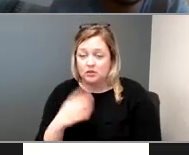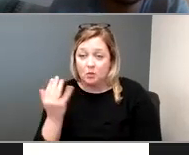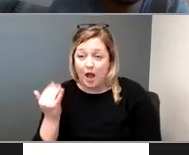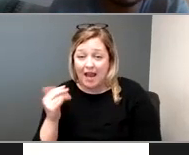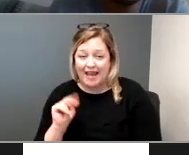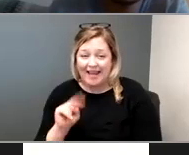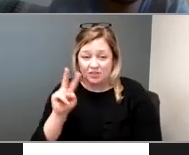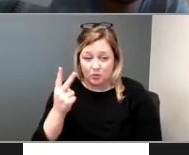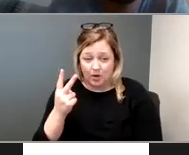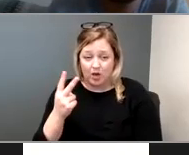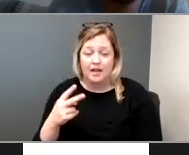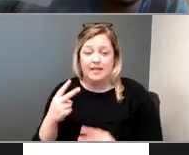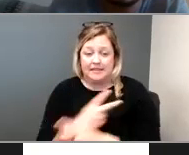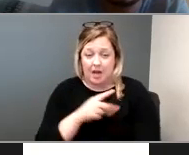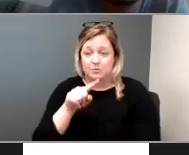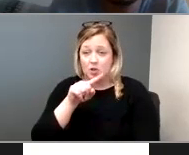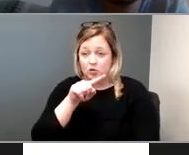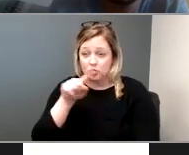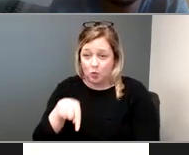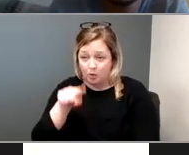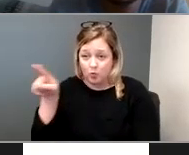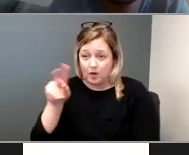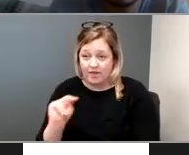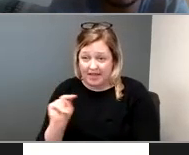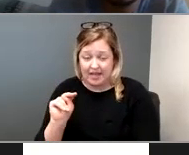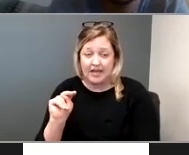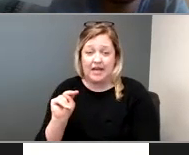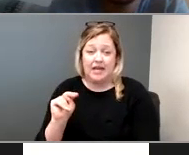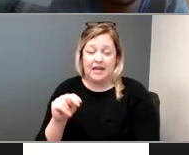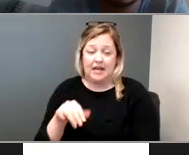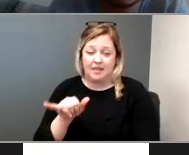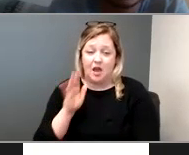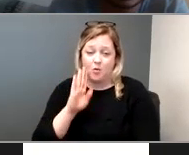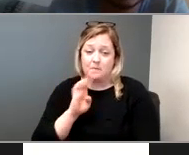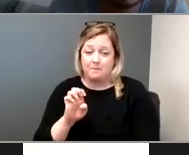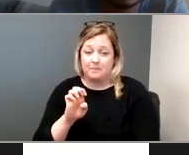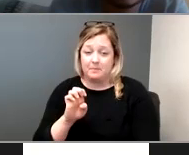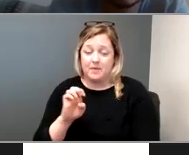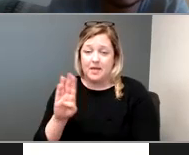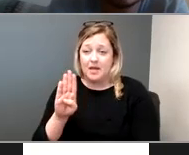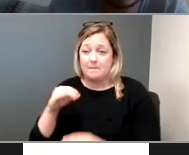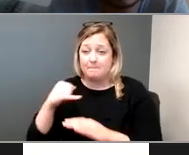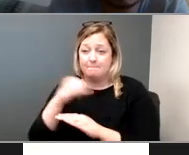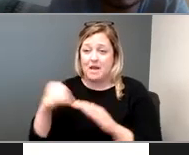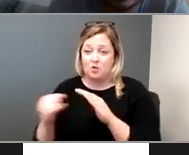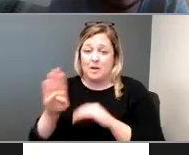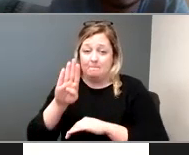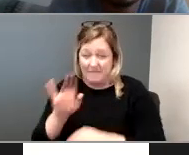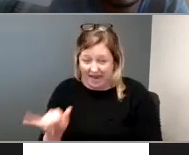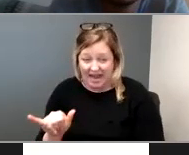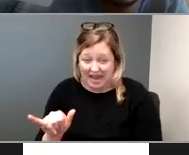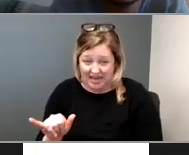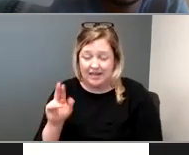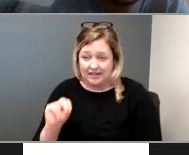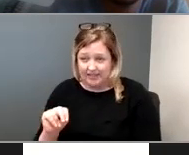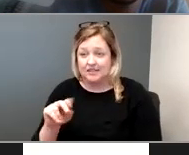squared times square root of n cannot be bounded by n squared log n, because we just talked about this earlier. Now, number 5,